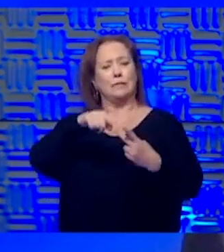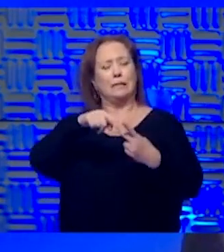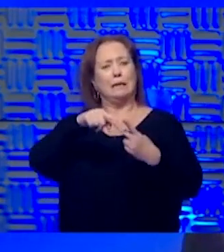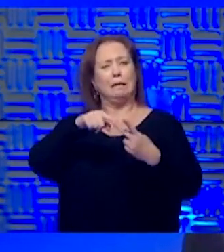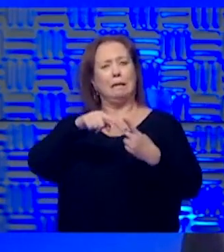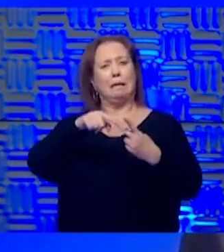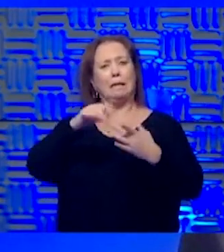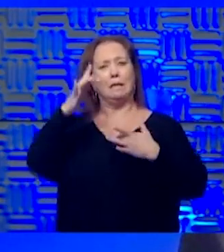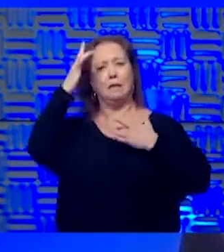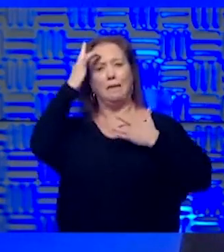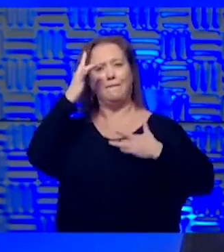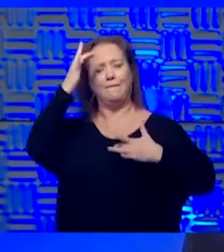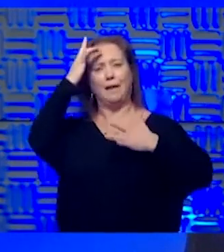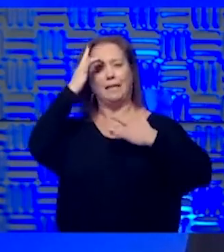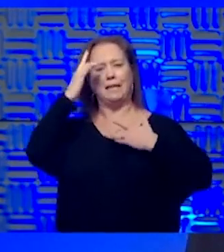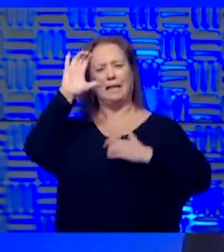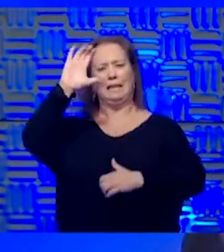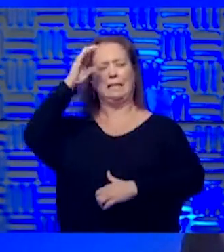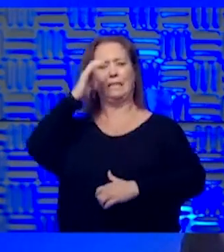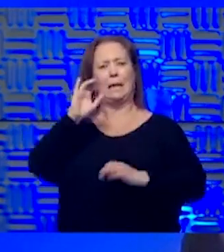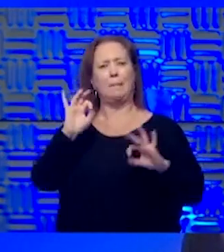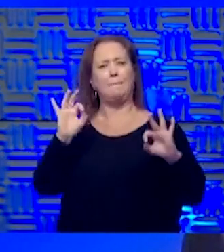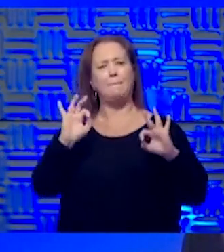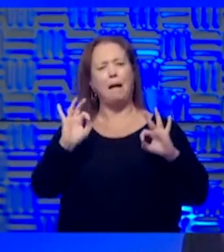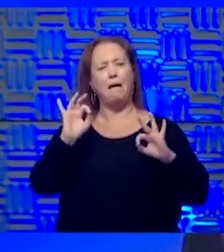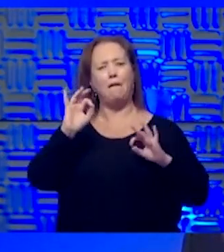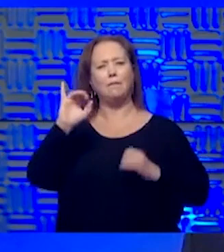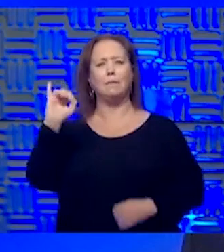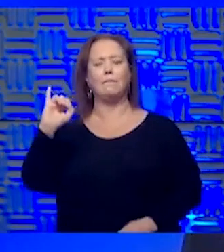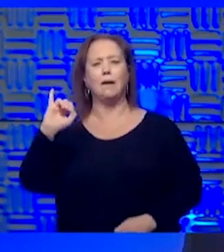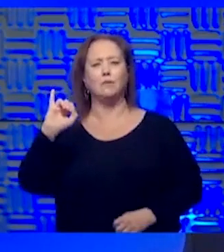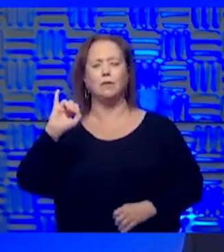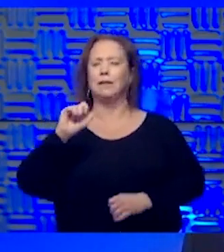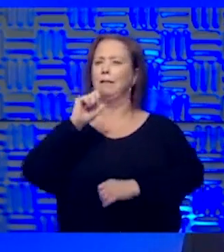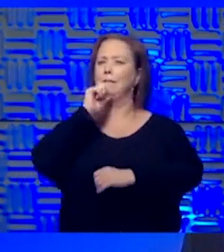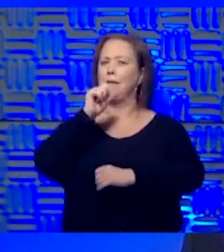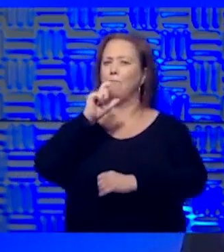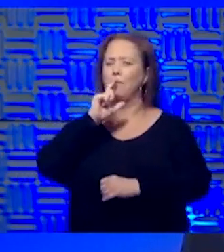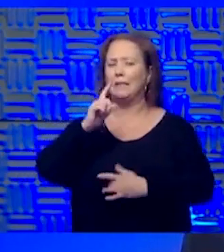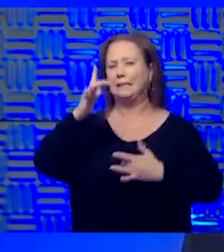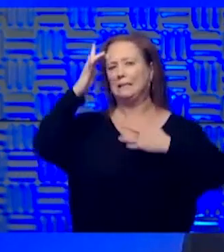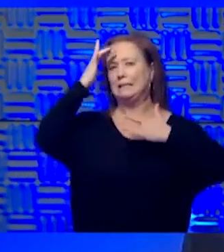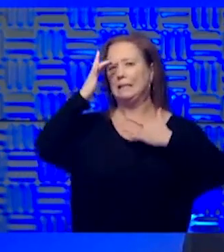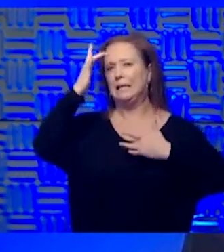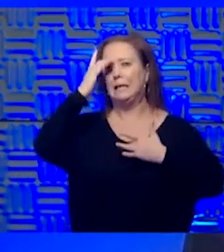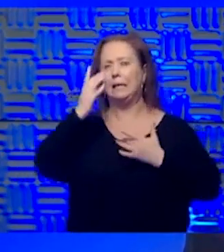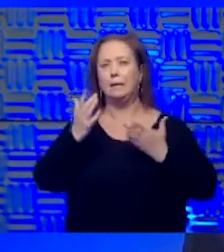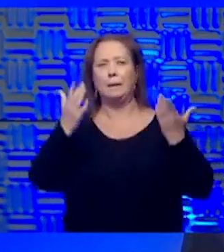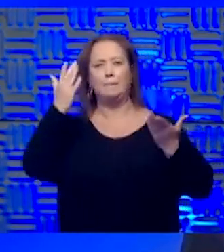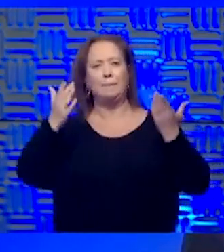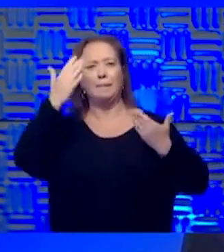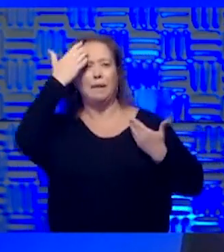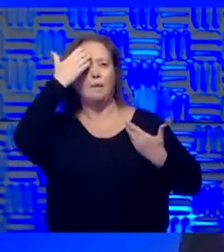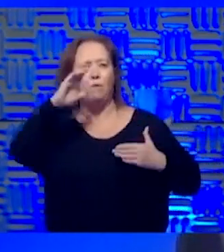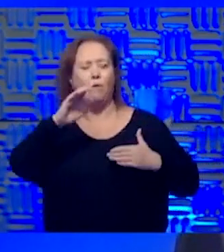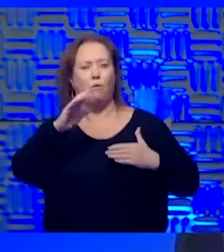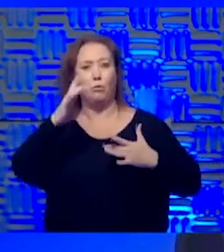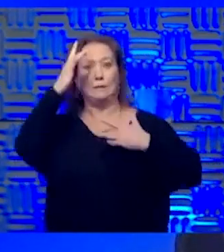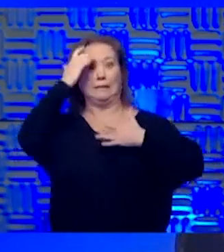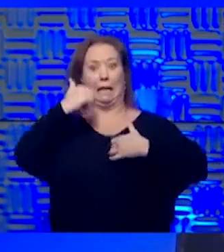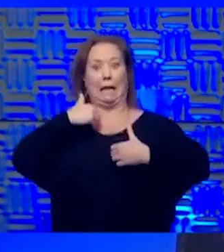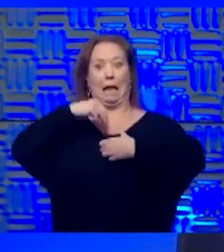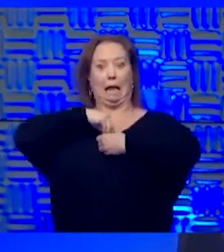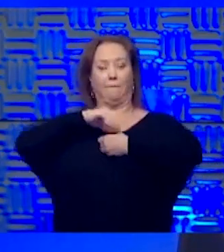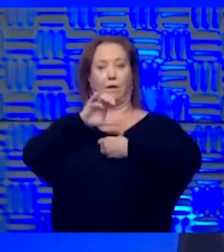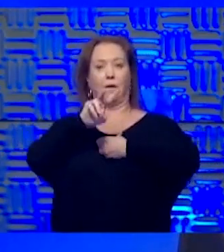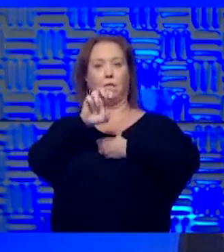infected, and they seem to have a mild infection in that they're not particularly sick. They may not even know that they have COVID-19, and we're